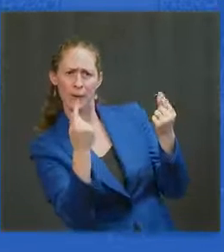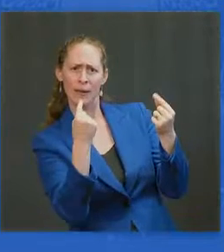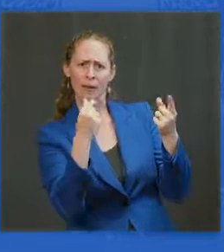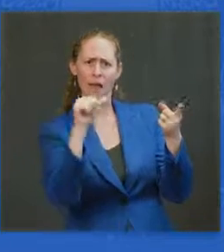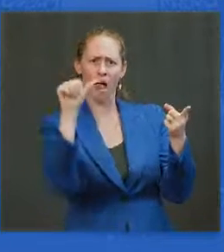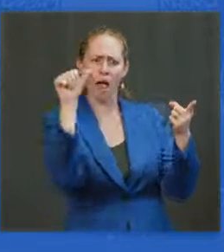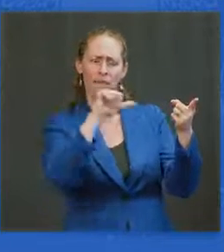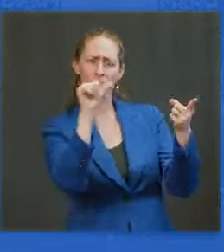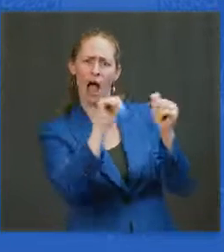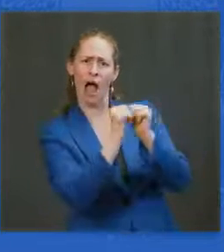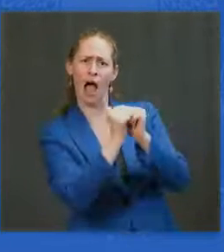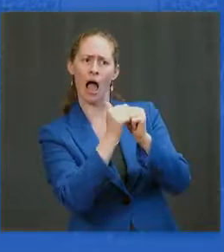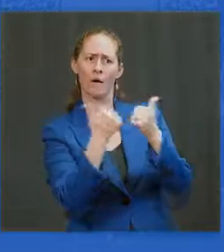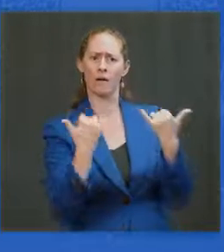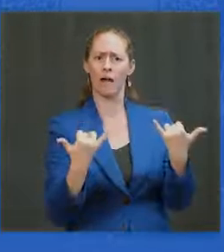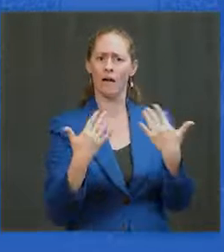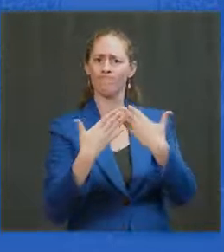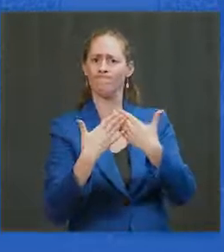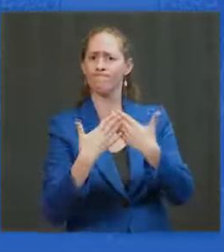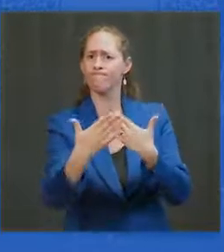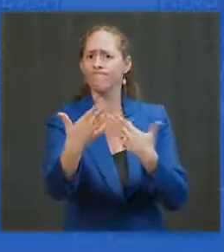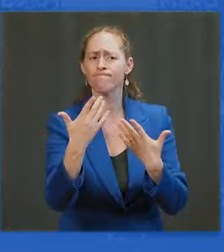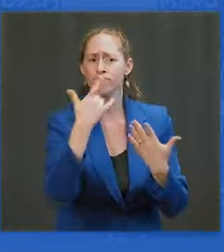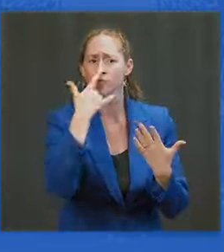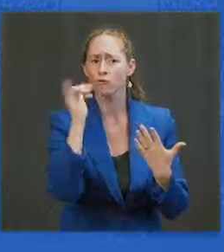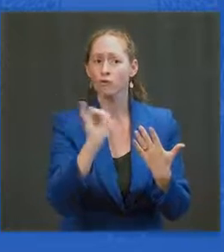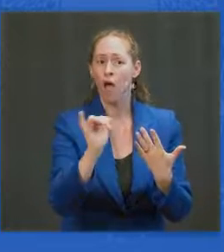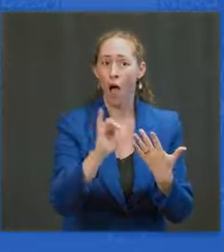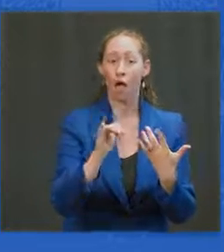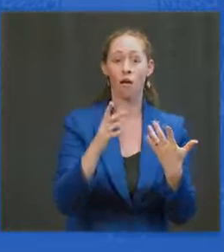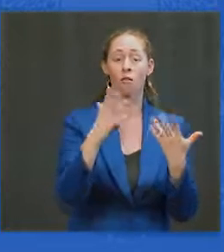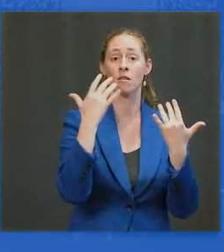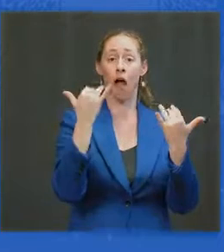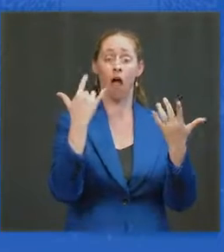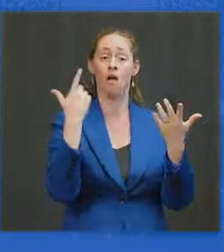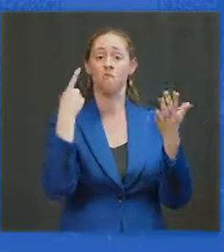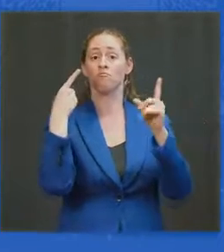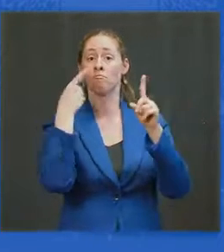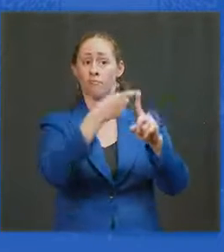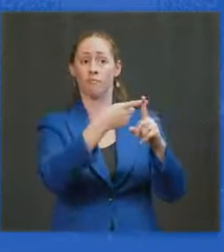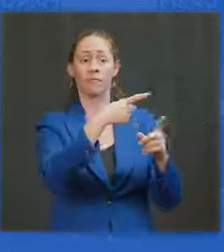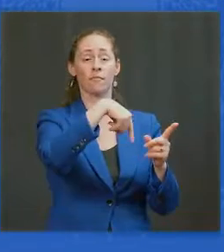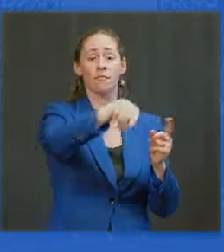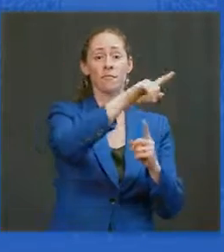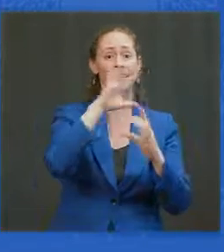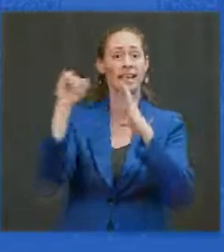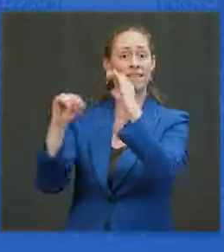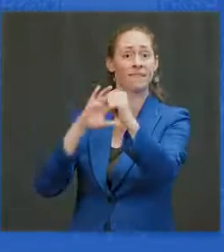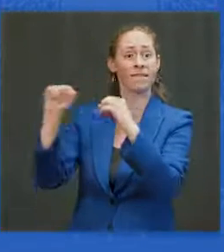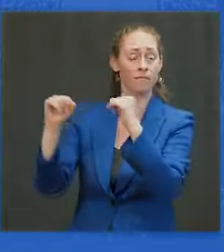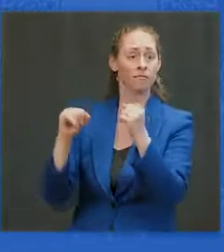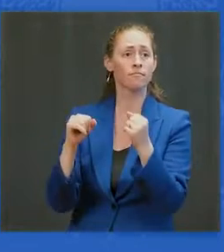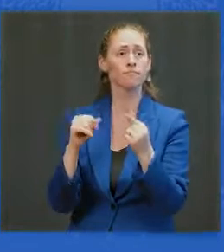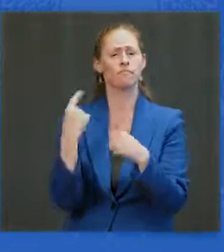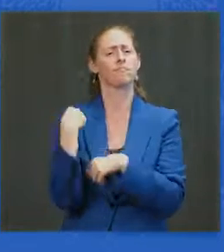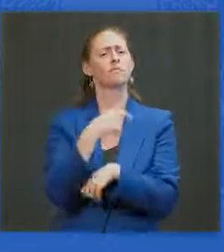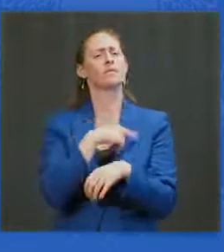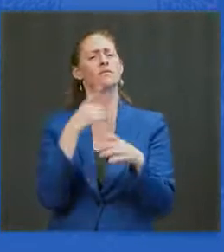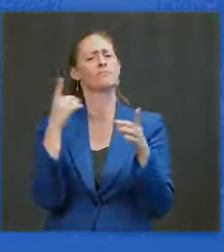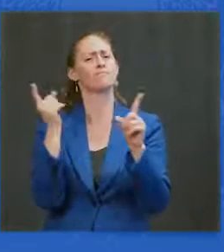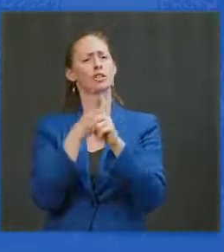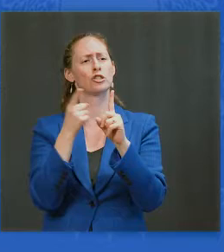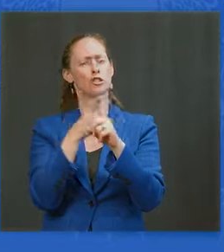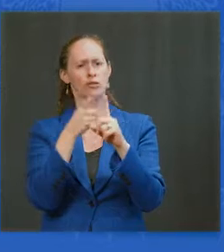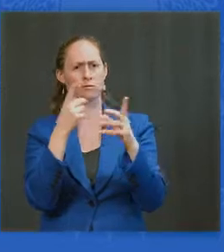forward. First, on evacuation, we agreed that we will continue to our close cooperation to get people out